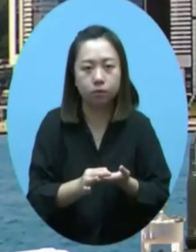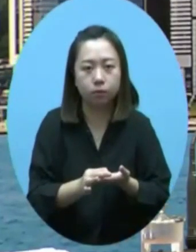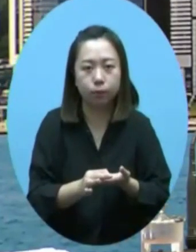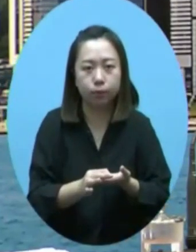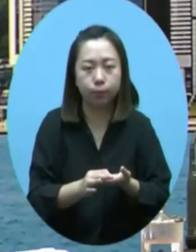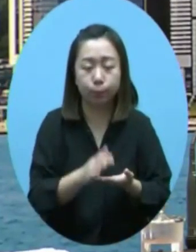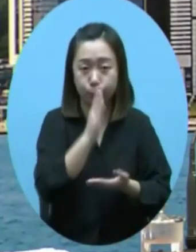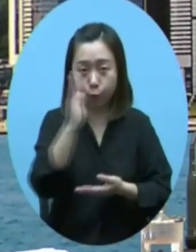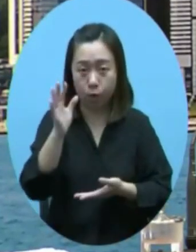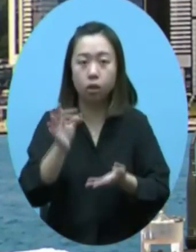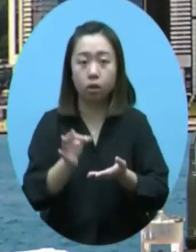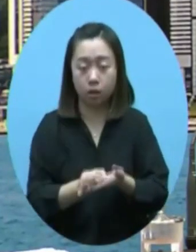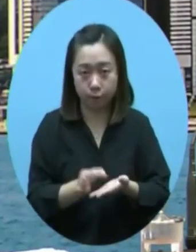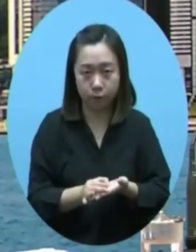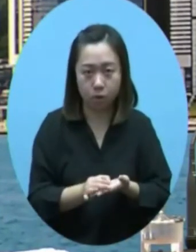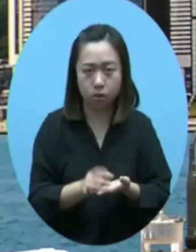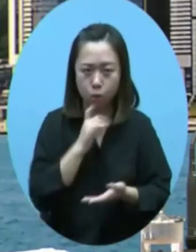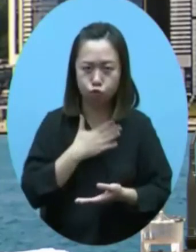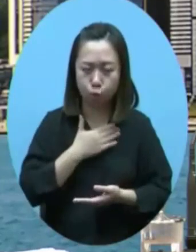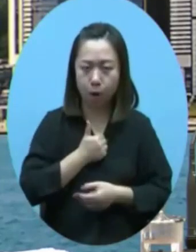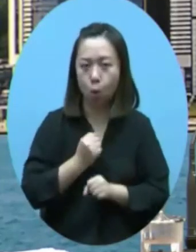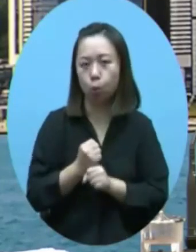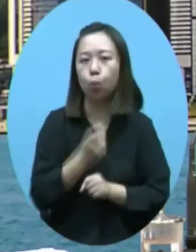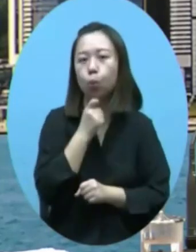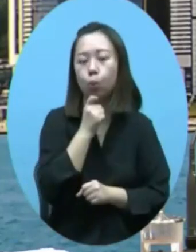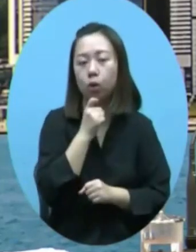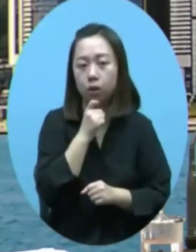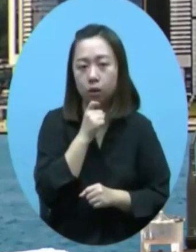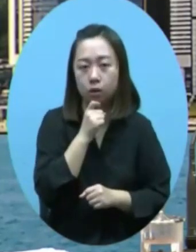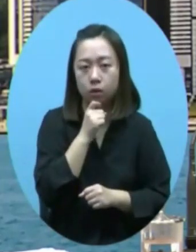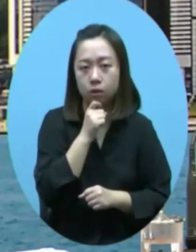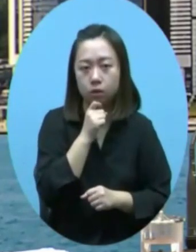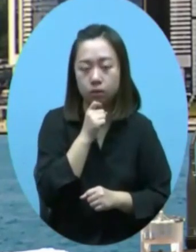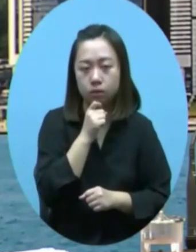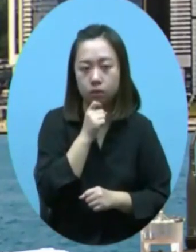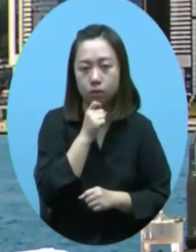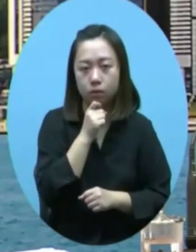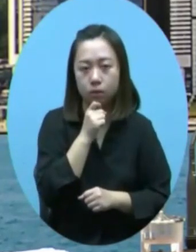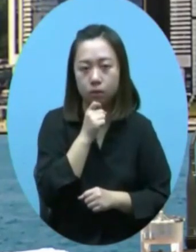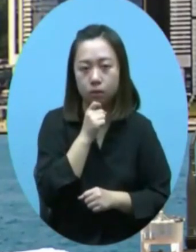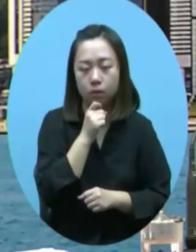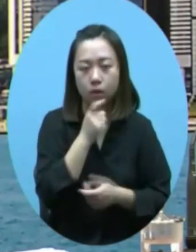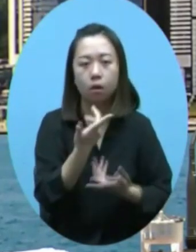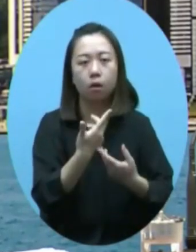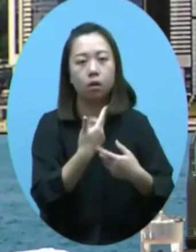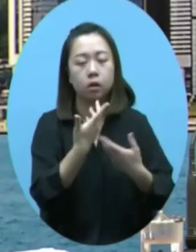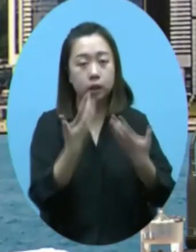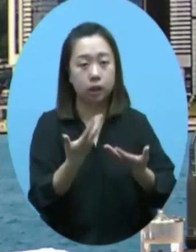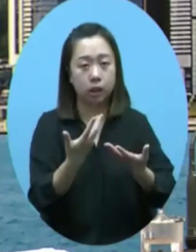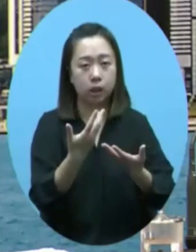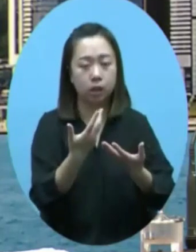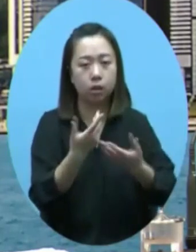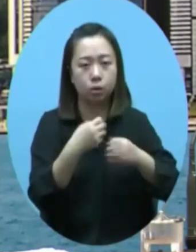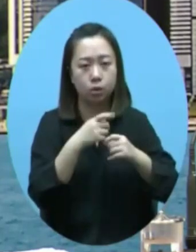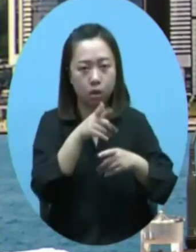or the isolation facilities. We have inspected a lot of sites, and we also done a lot of preparation work. I must